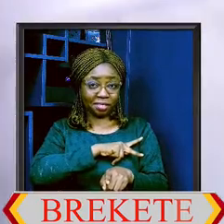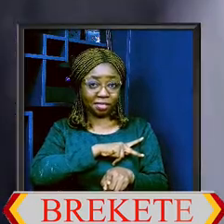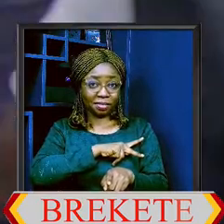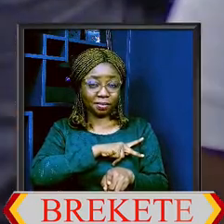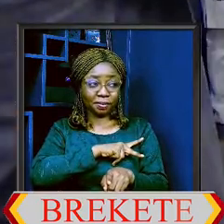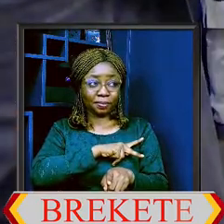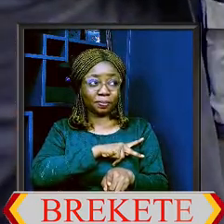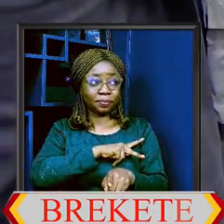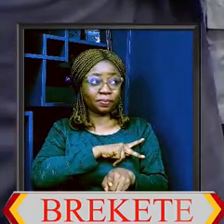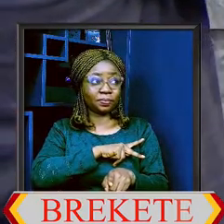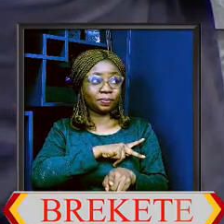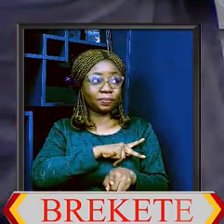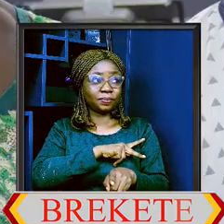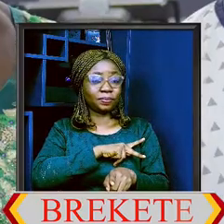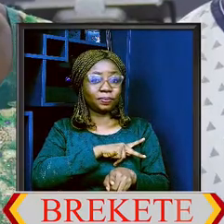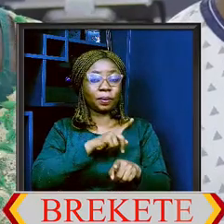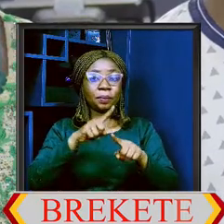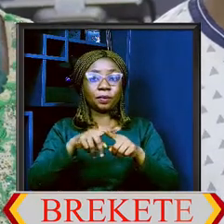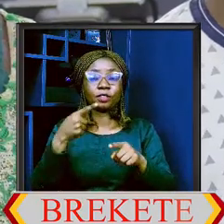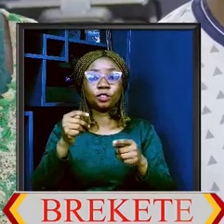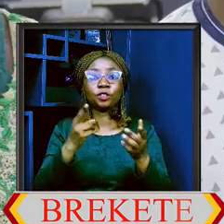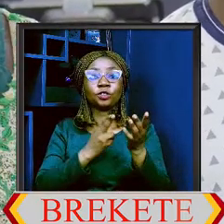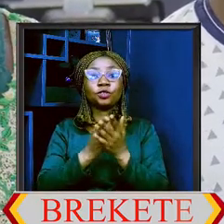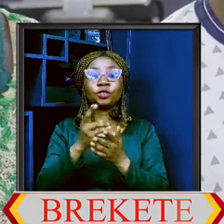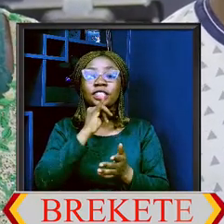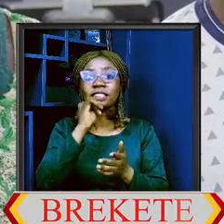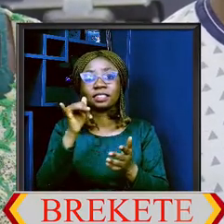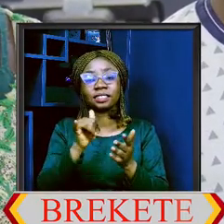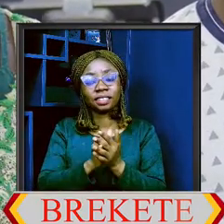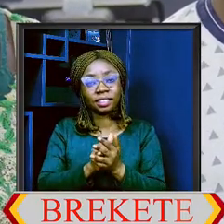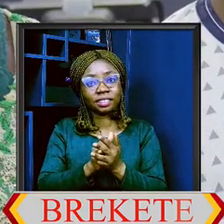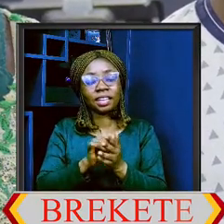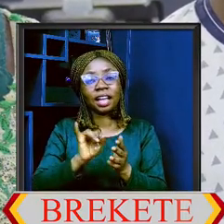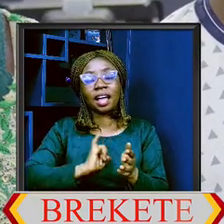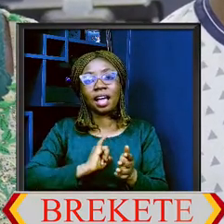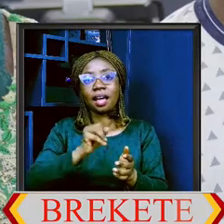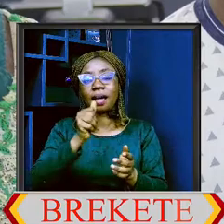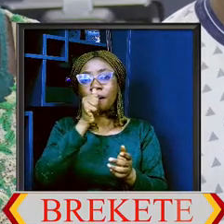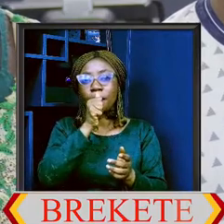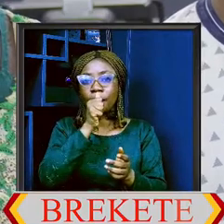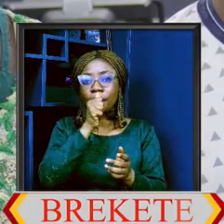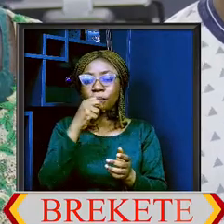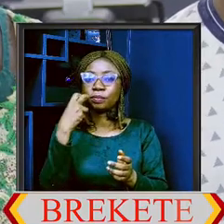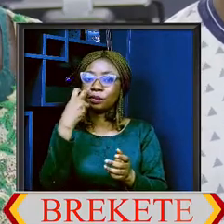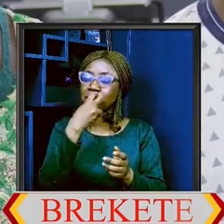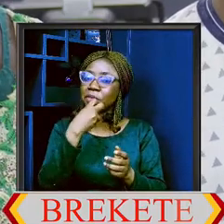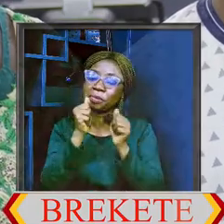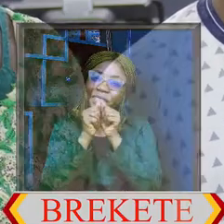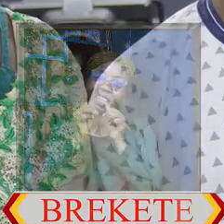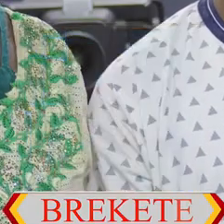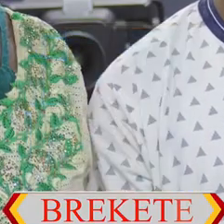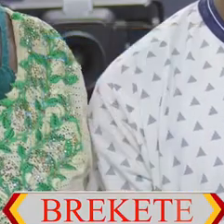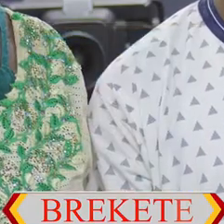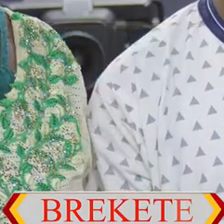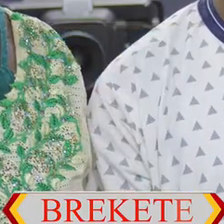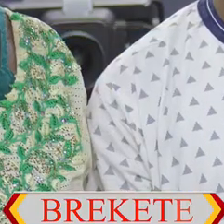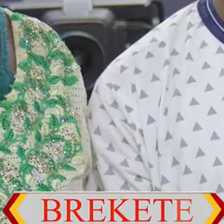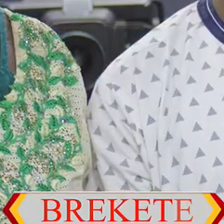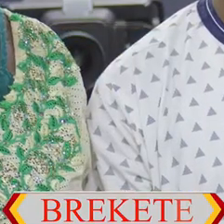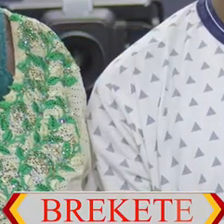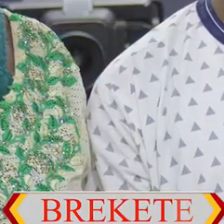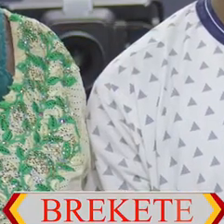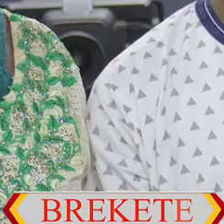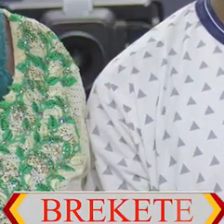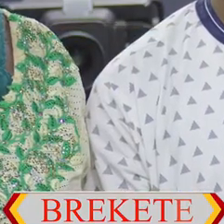appreciation but the truth is I am speechless I